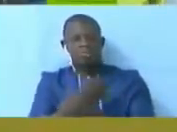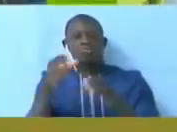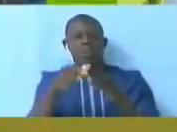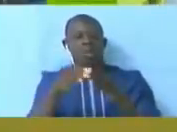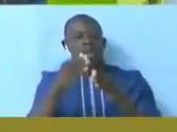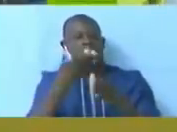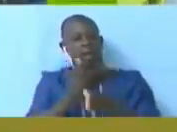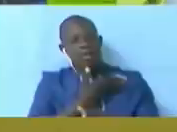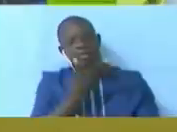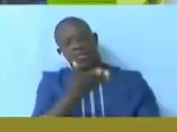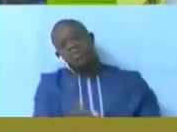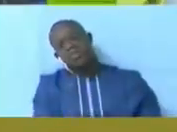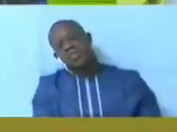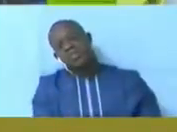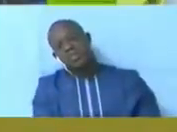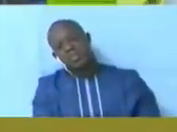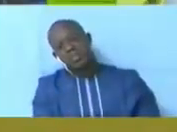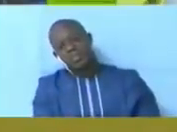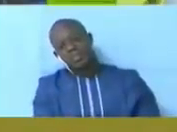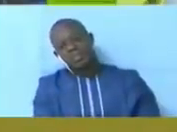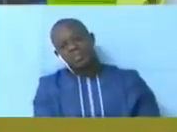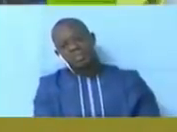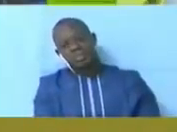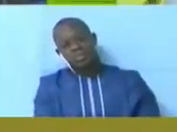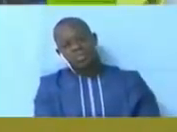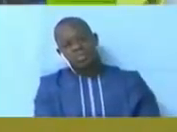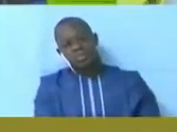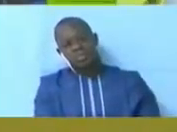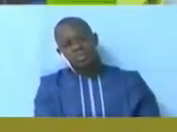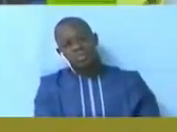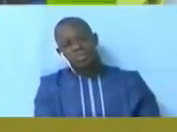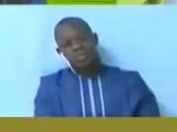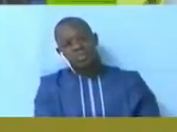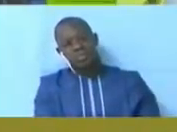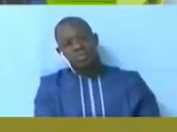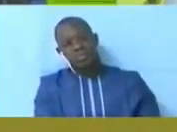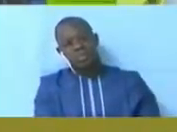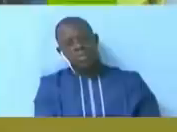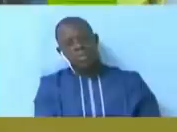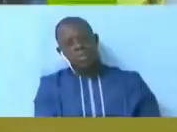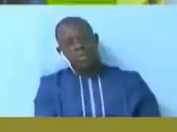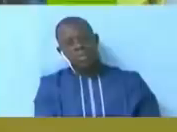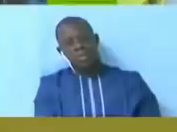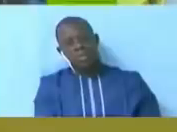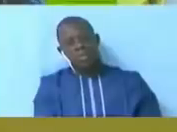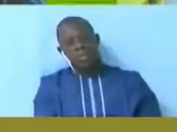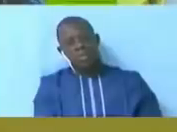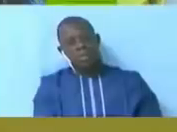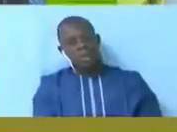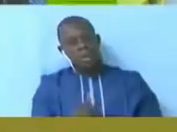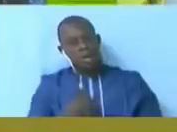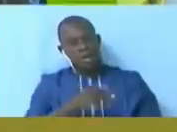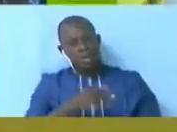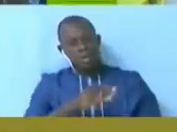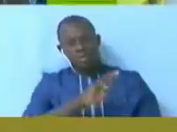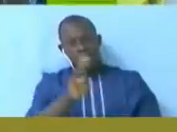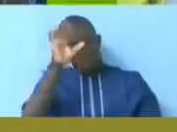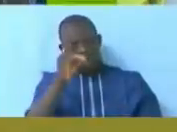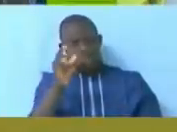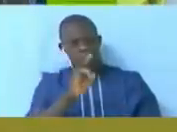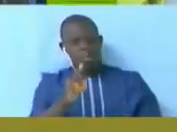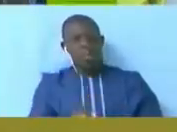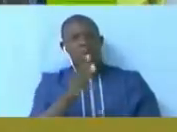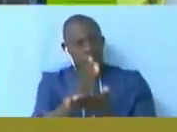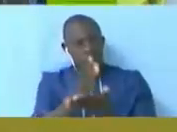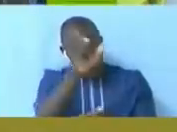na sediandro dile ke be muta. I don't know if you understand what I'm saying. Nda fo mo alan fo me una witness will be arrested and detained. Ibe sedo muta la